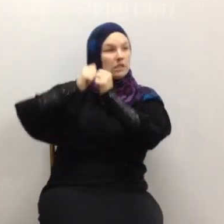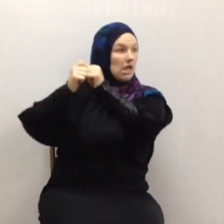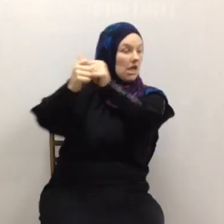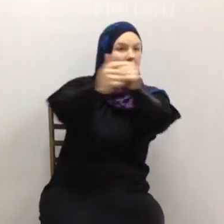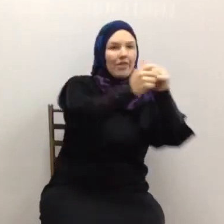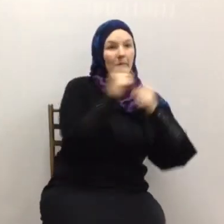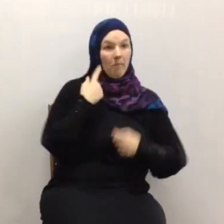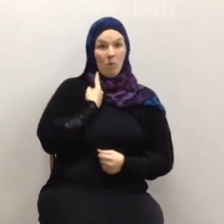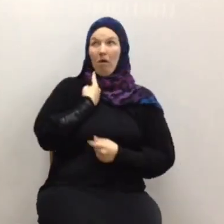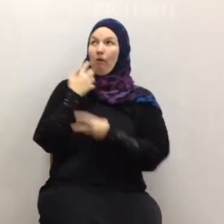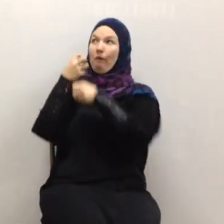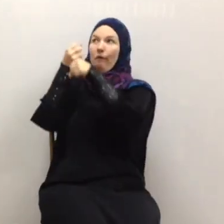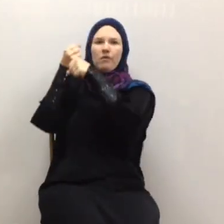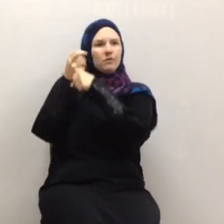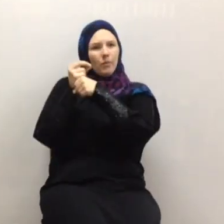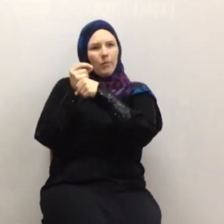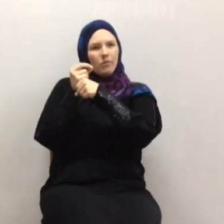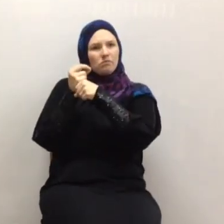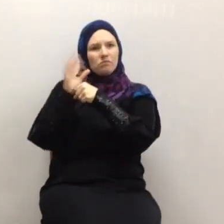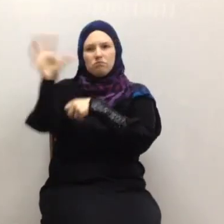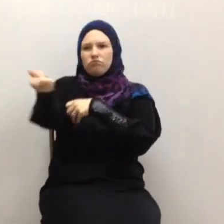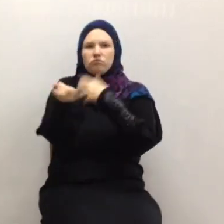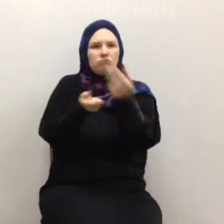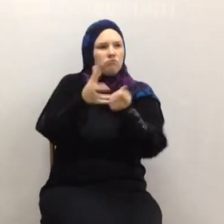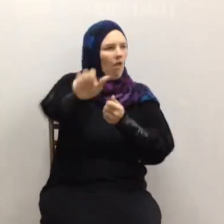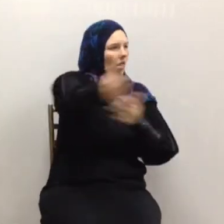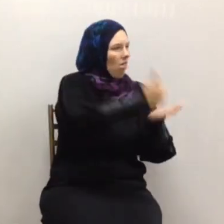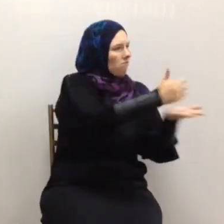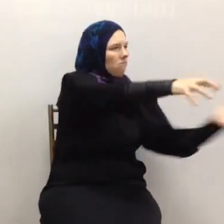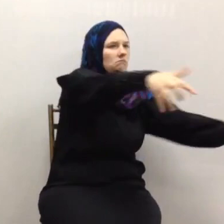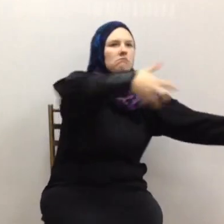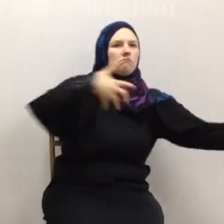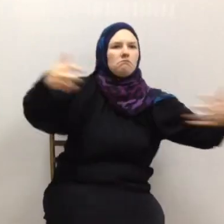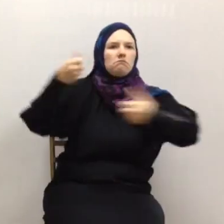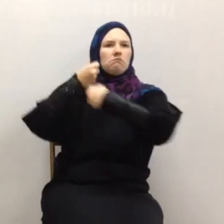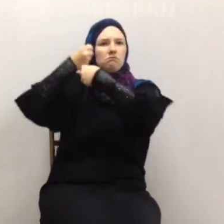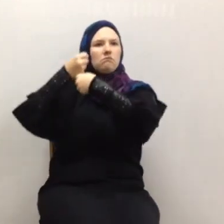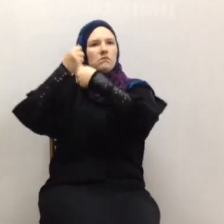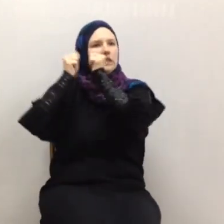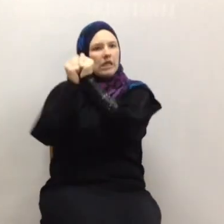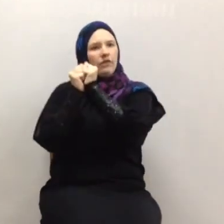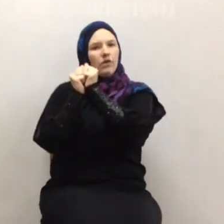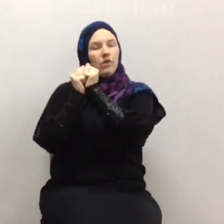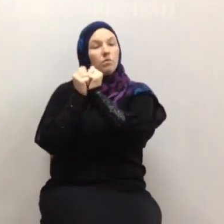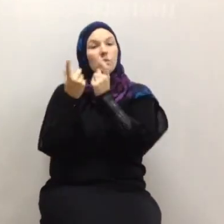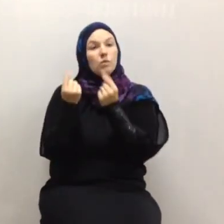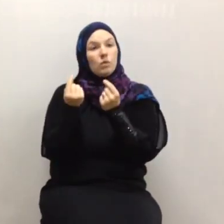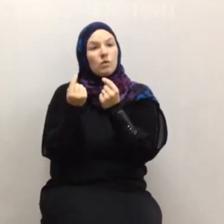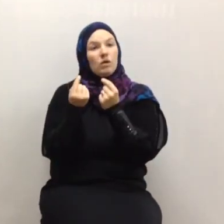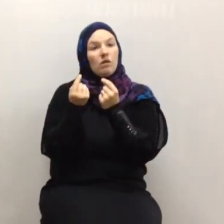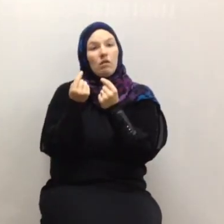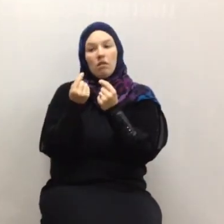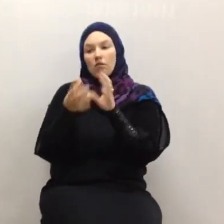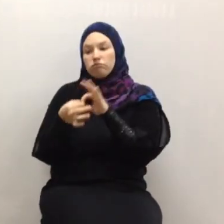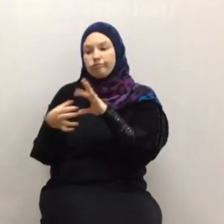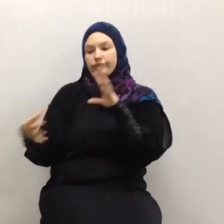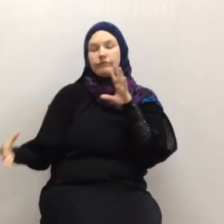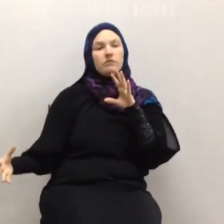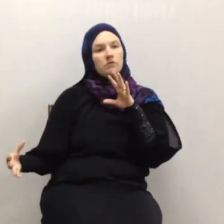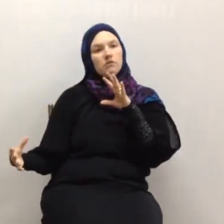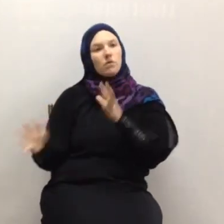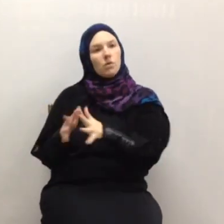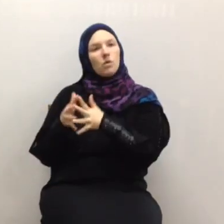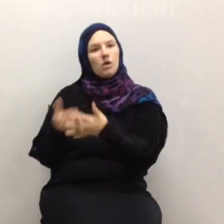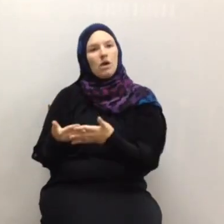And what are we doing? We are leaving the book of Allah, and we are holding on to everything else. That's why we are